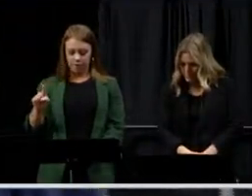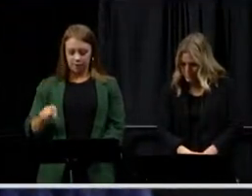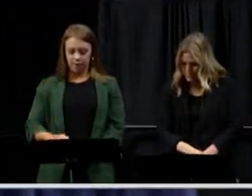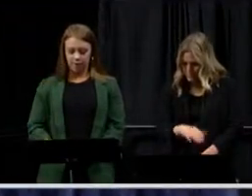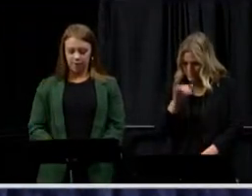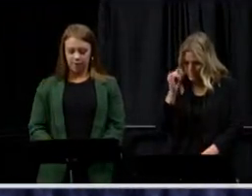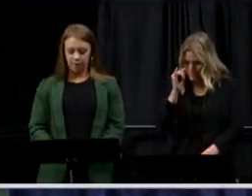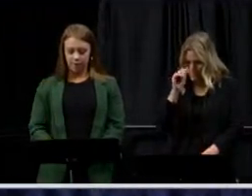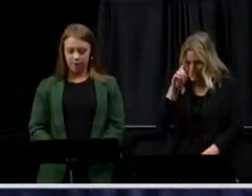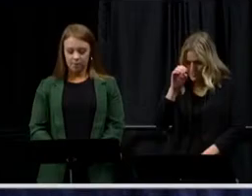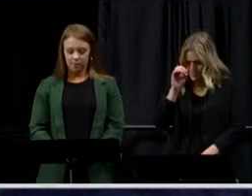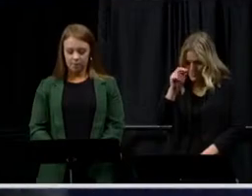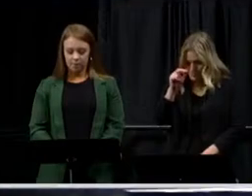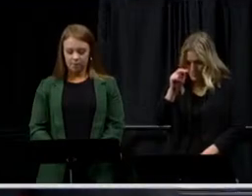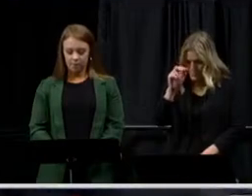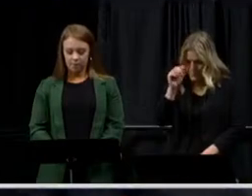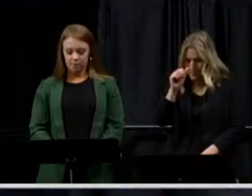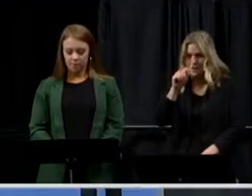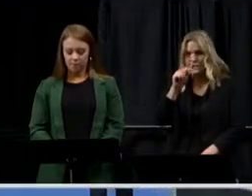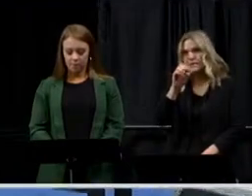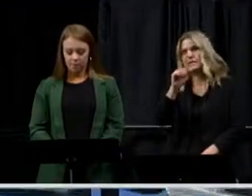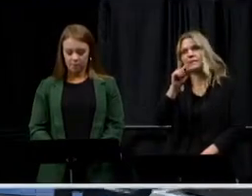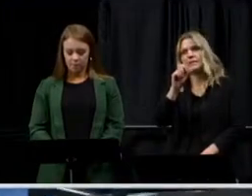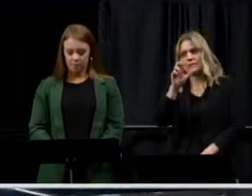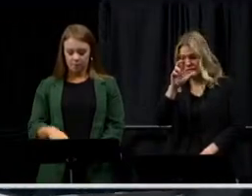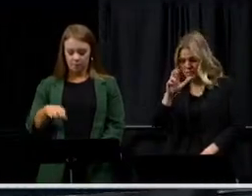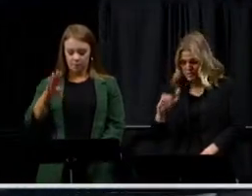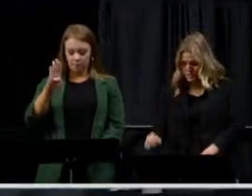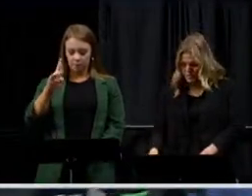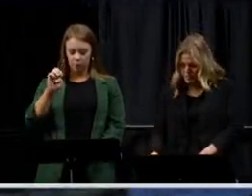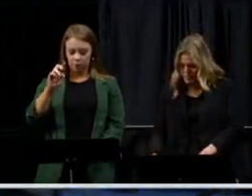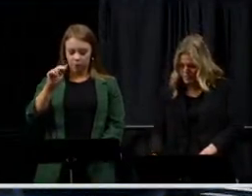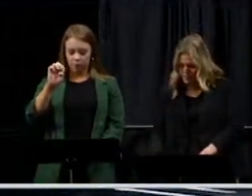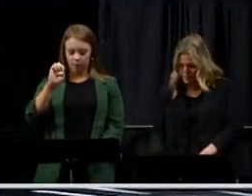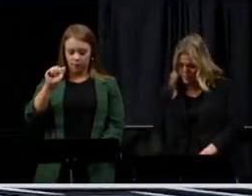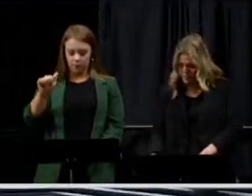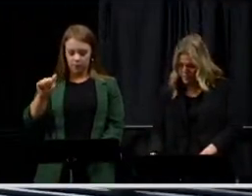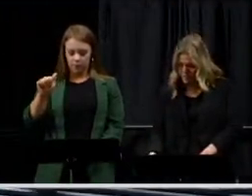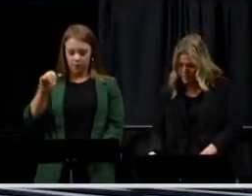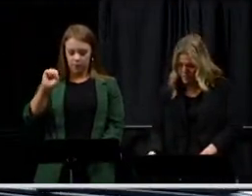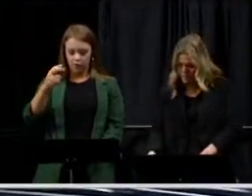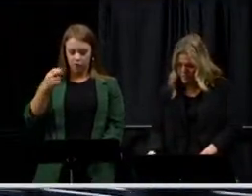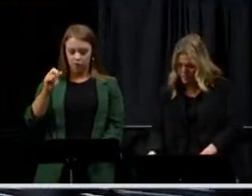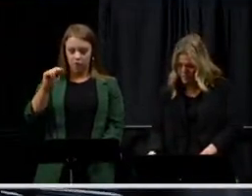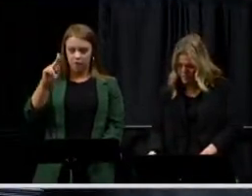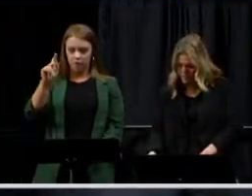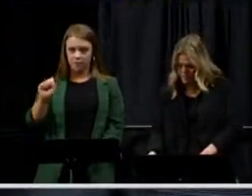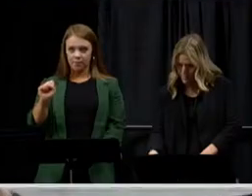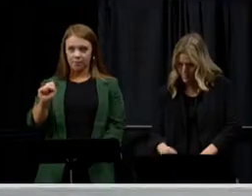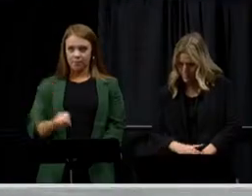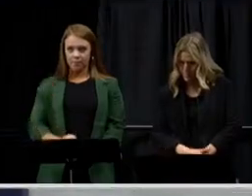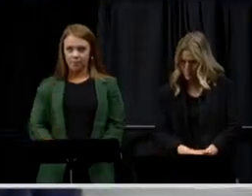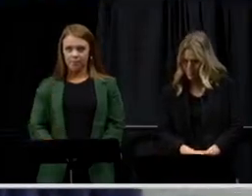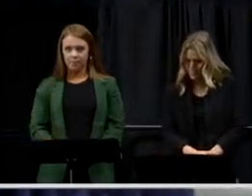Jaden Alexander Teeter. Brene Kiera Monique Shanks.